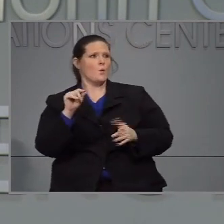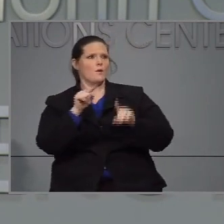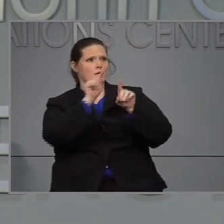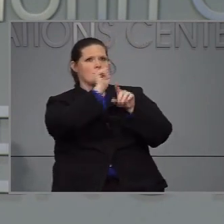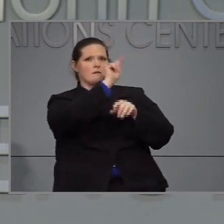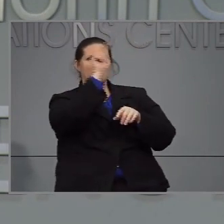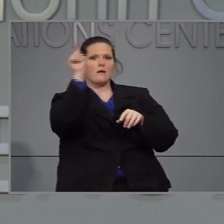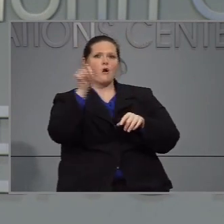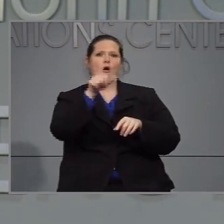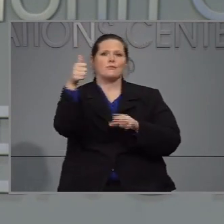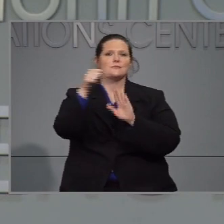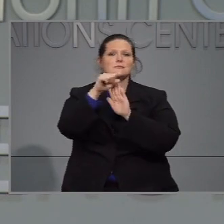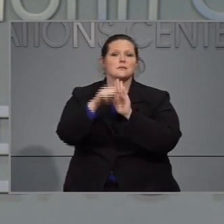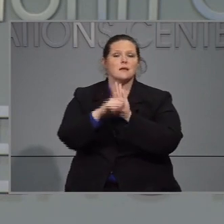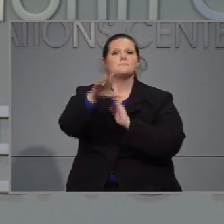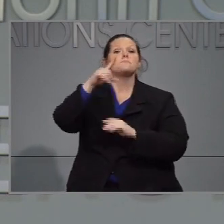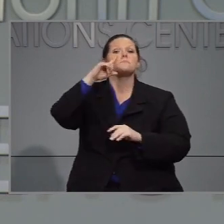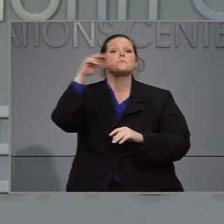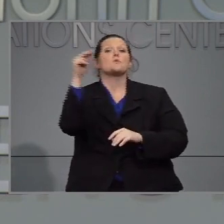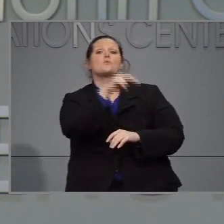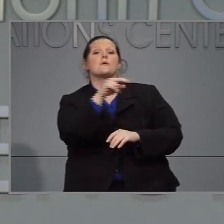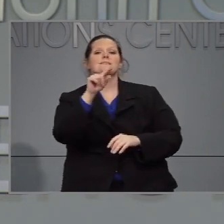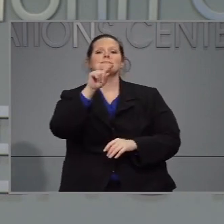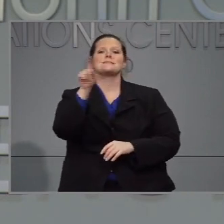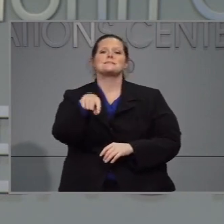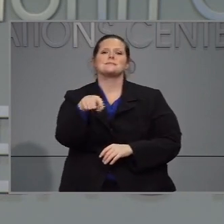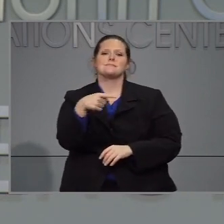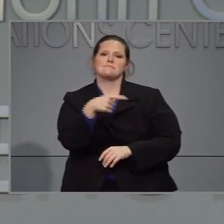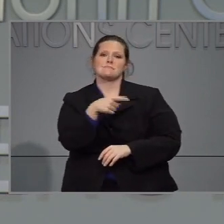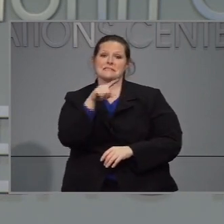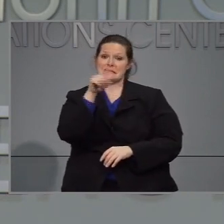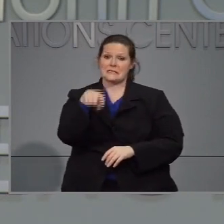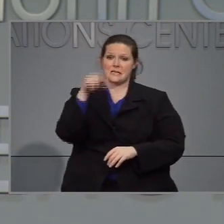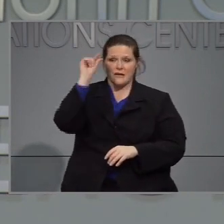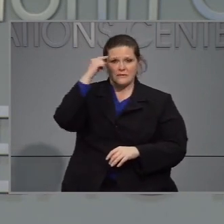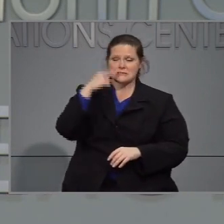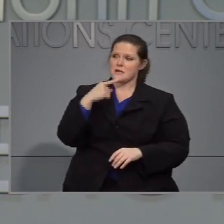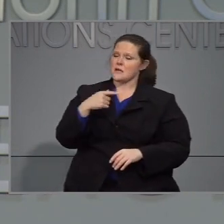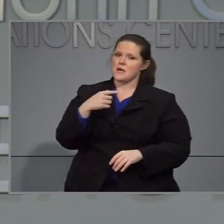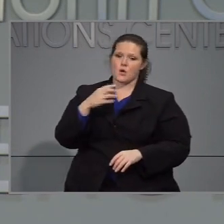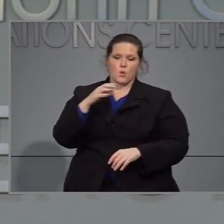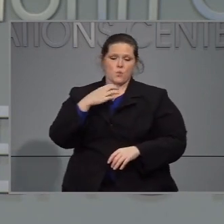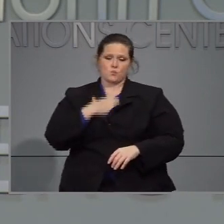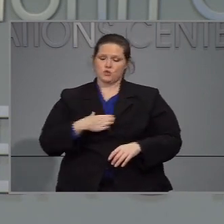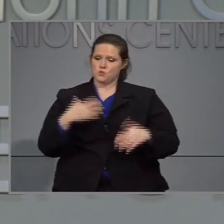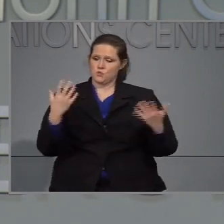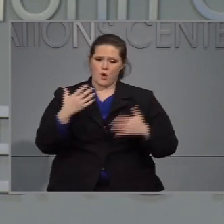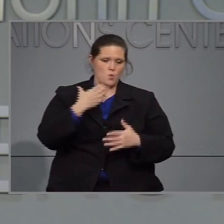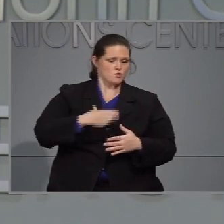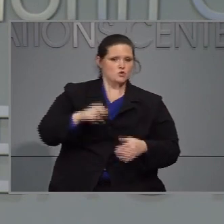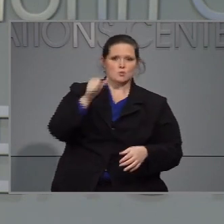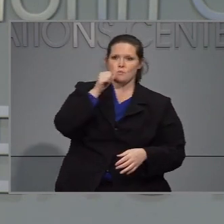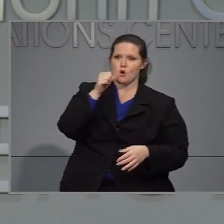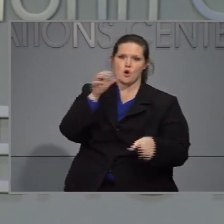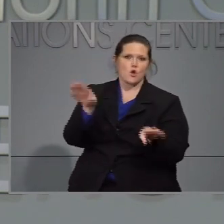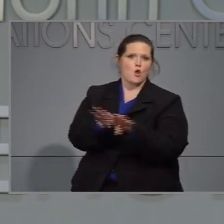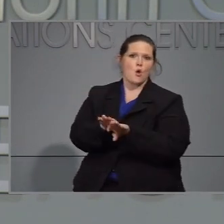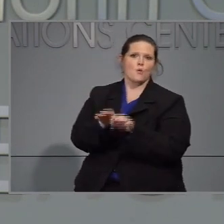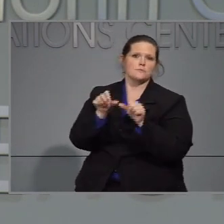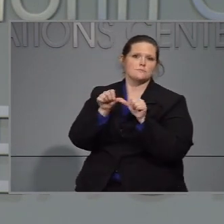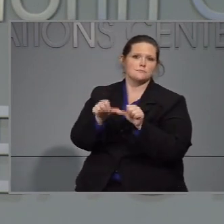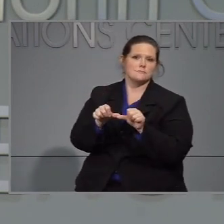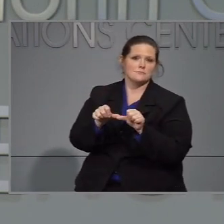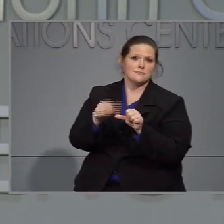governor of Texas who said if there's anything that he could change, he would not have opened the bars, and we've seen numbers